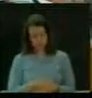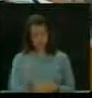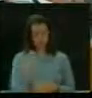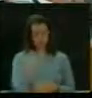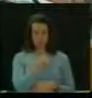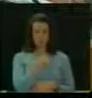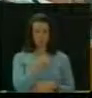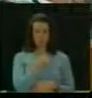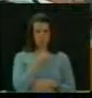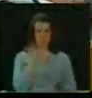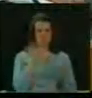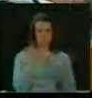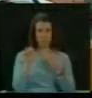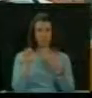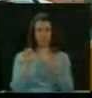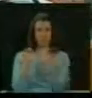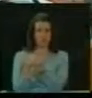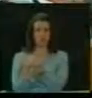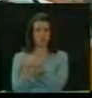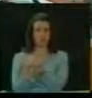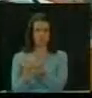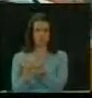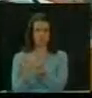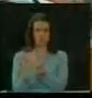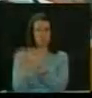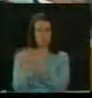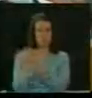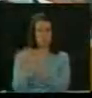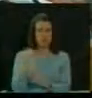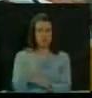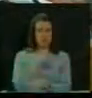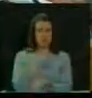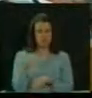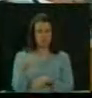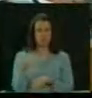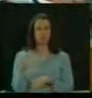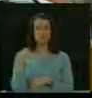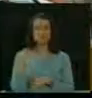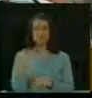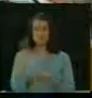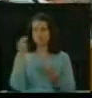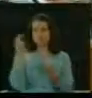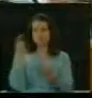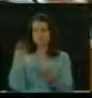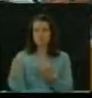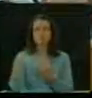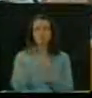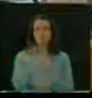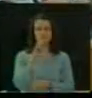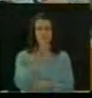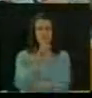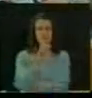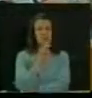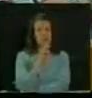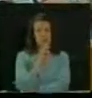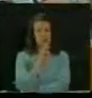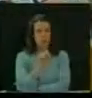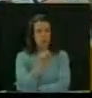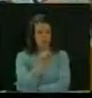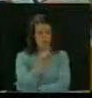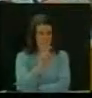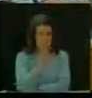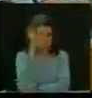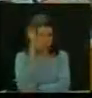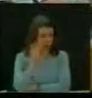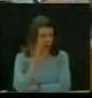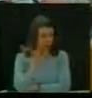we appointed this group as the ethics committee, and we nominated them. And Mr. Lambert, you picked your pastor from these